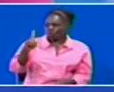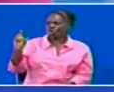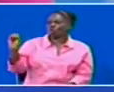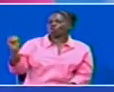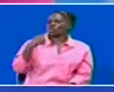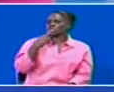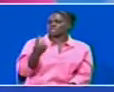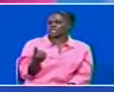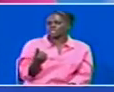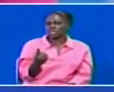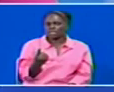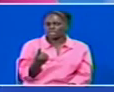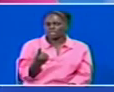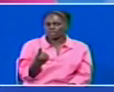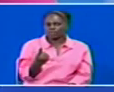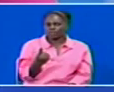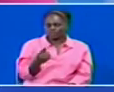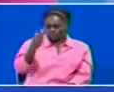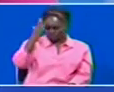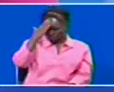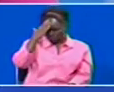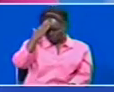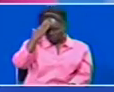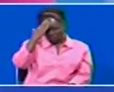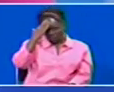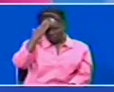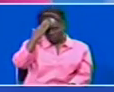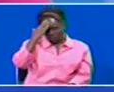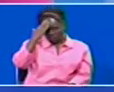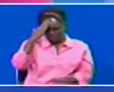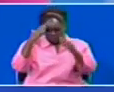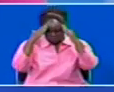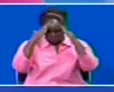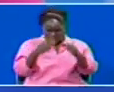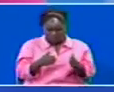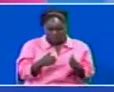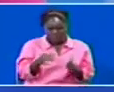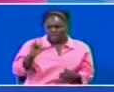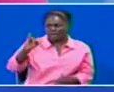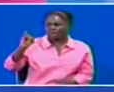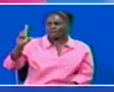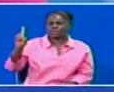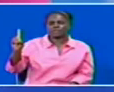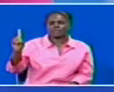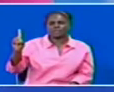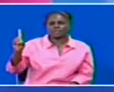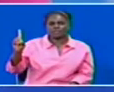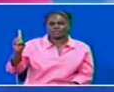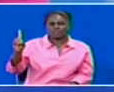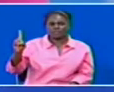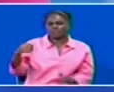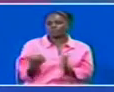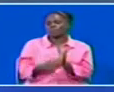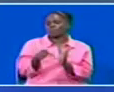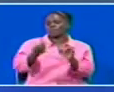also bringing up, saying that, you know, it should be geared towards the ID number. If it doesn't, you know, there's a